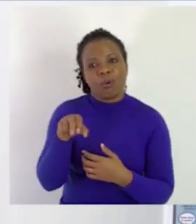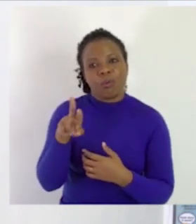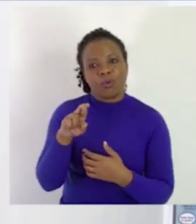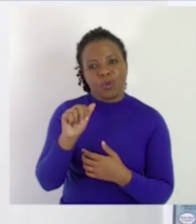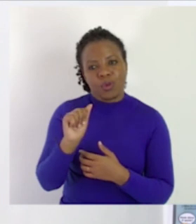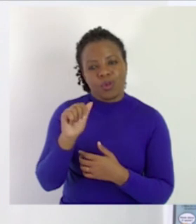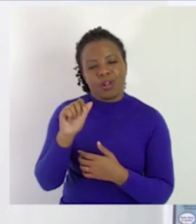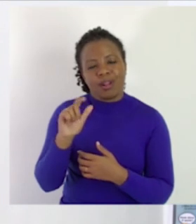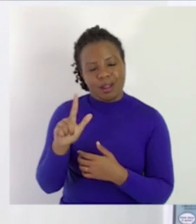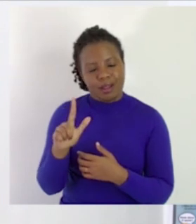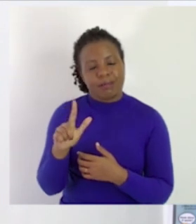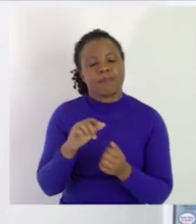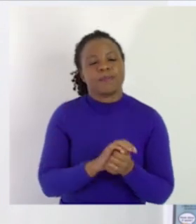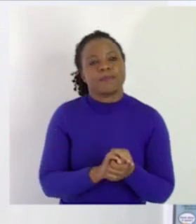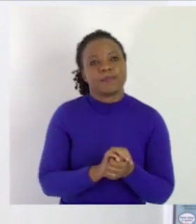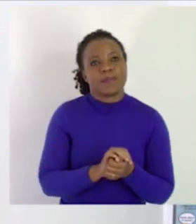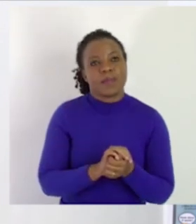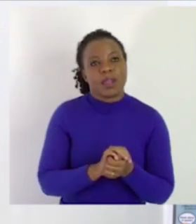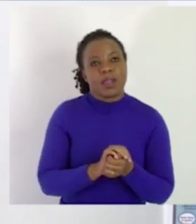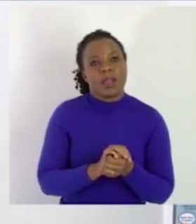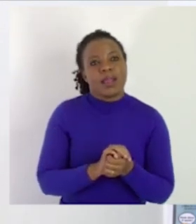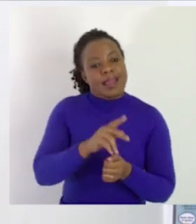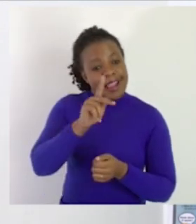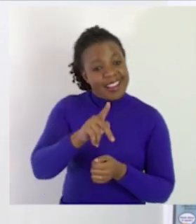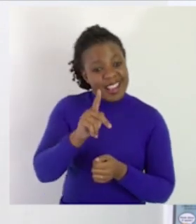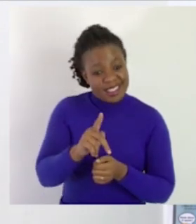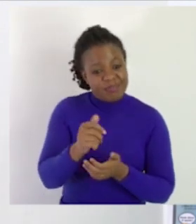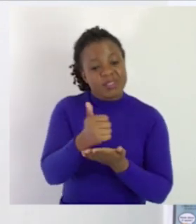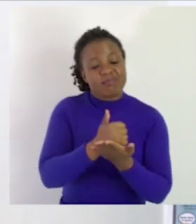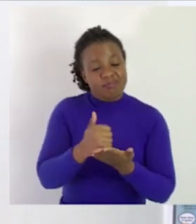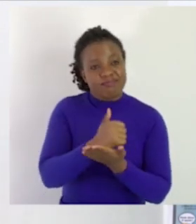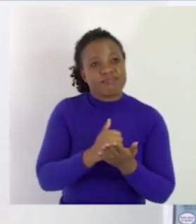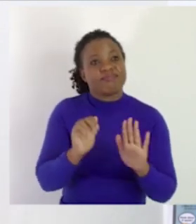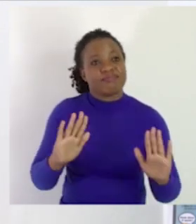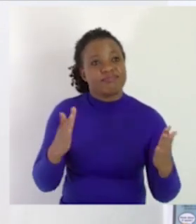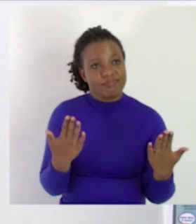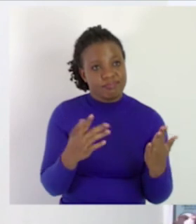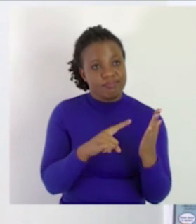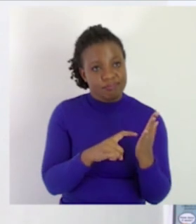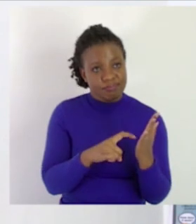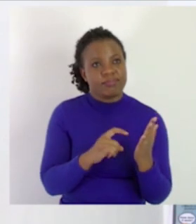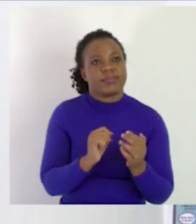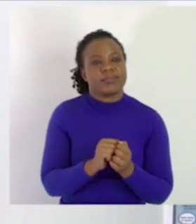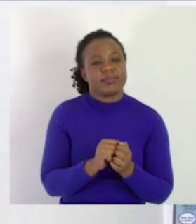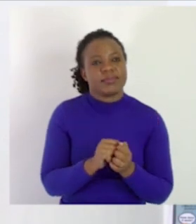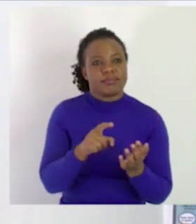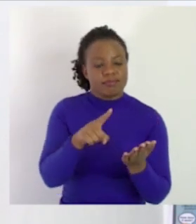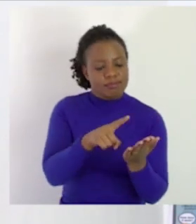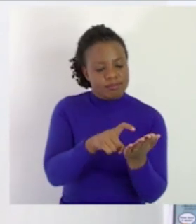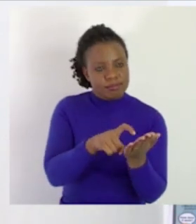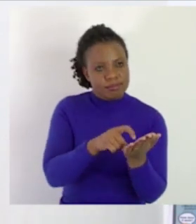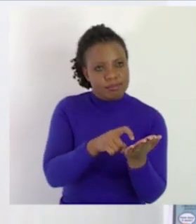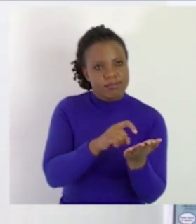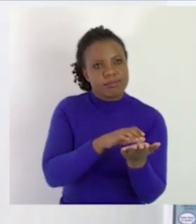go, let us again take our sanitizers and we spray